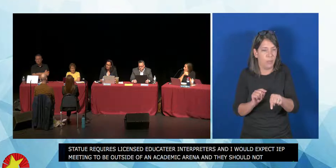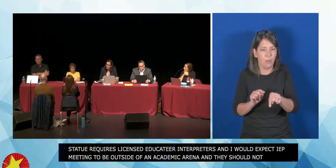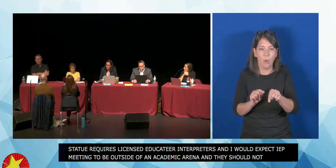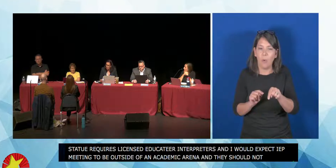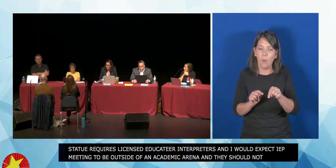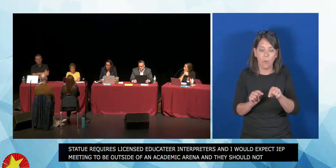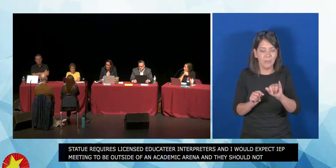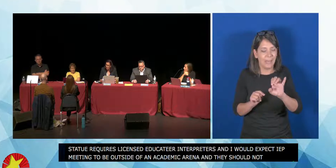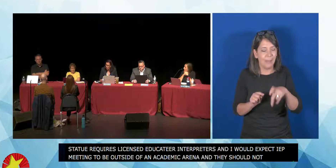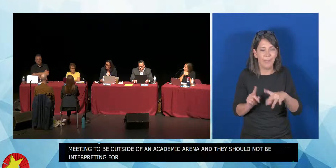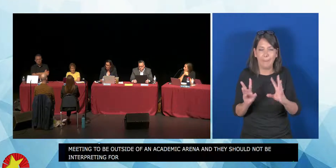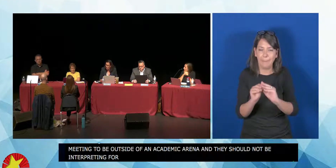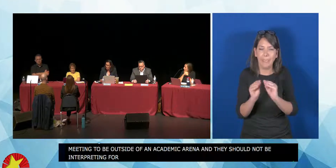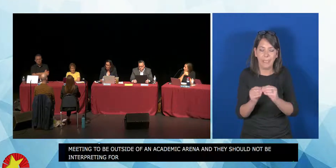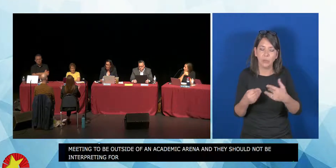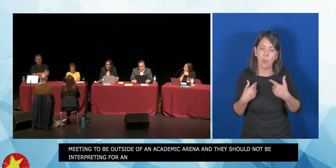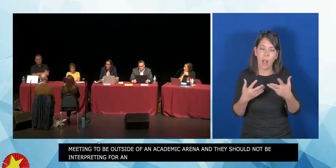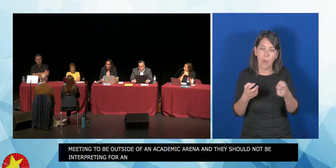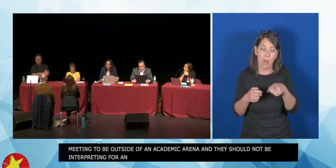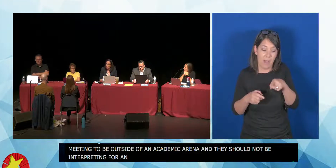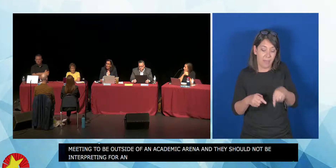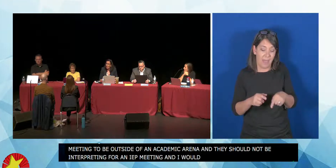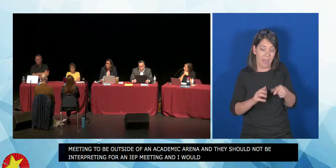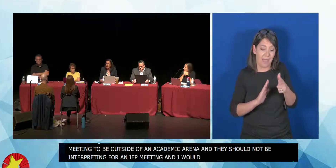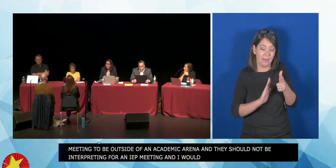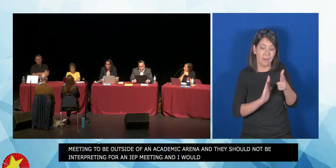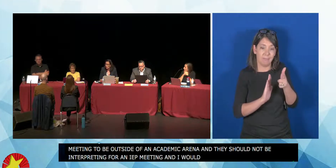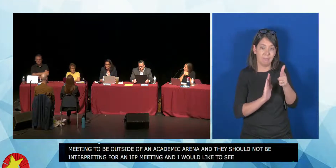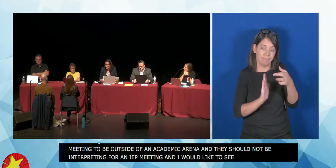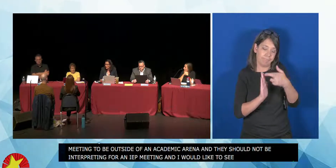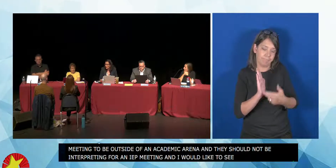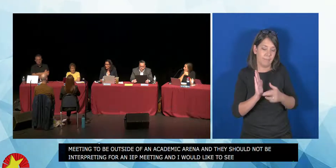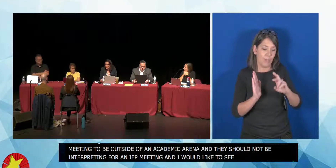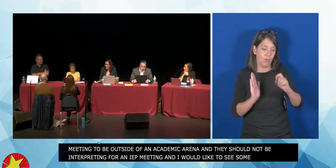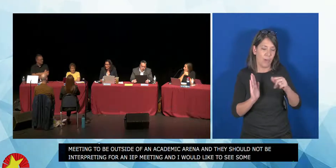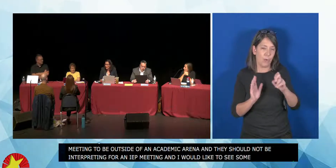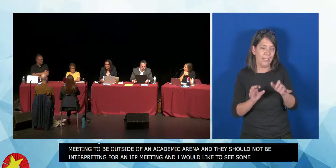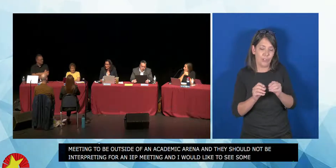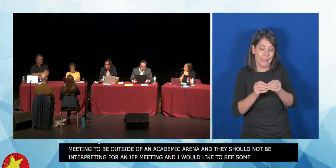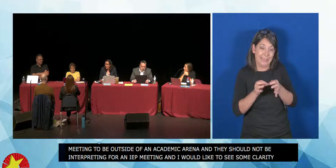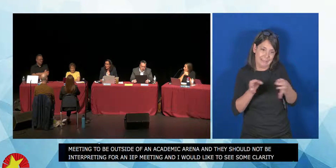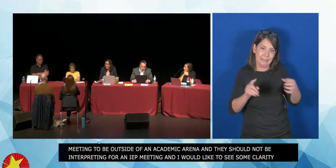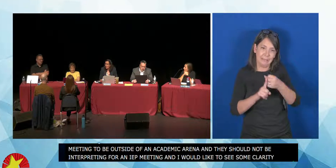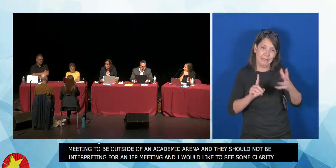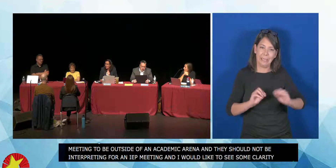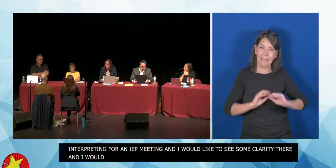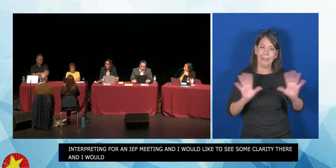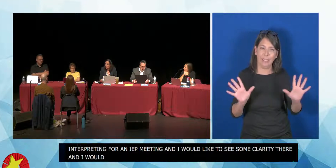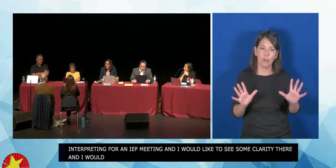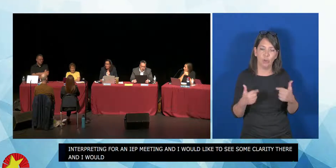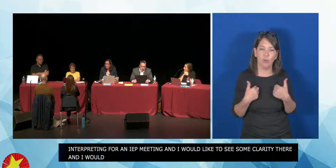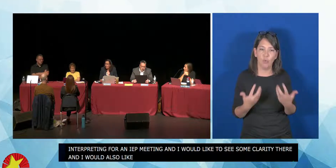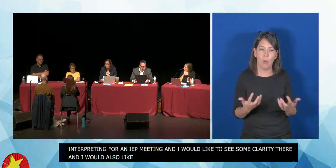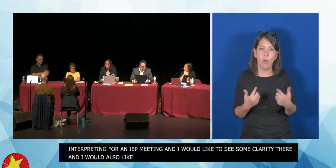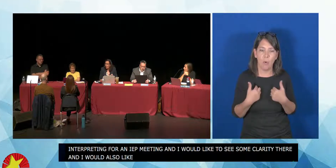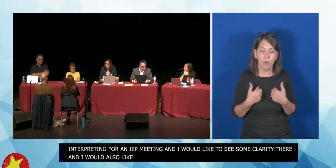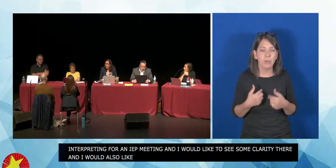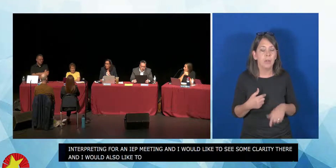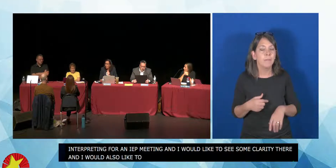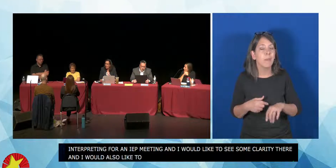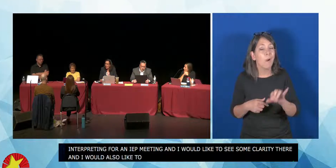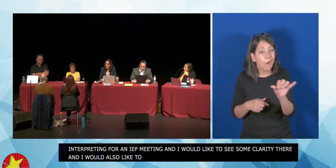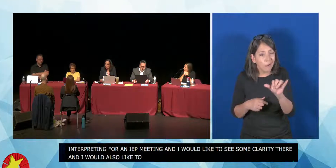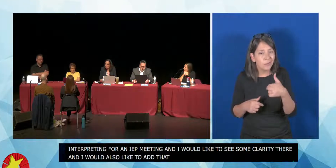to see some clarity there. I would also like to add that if we